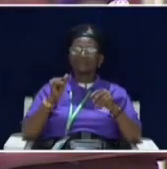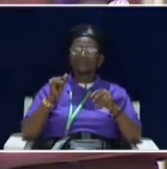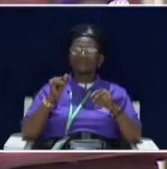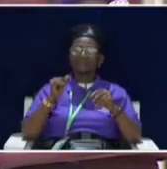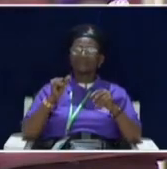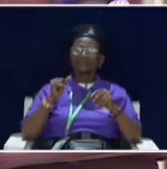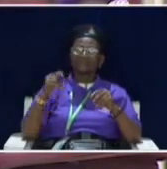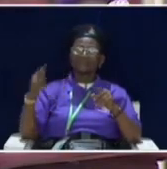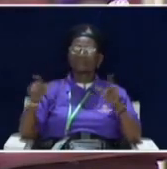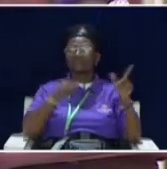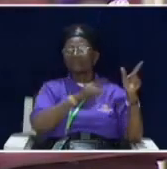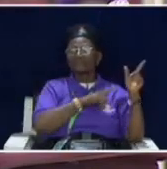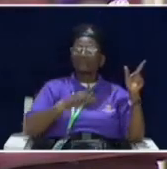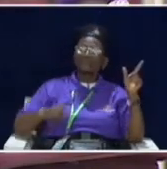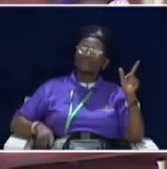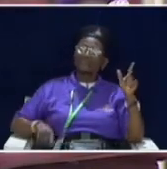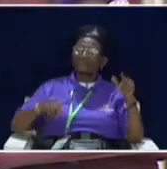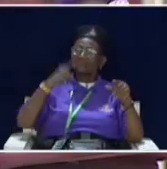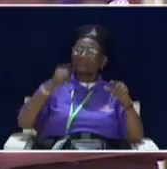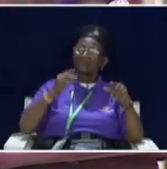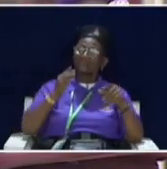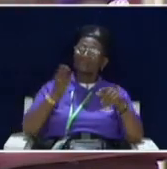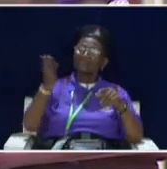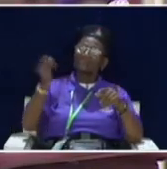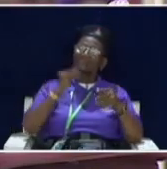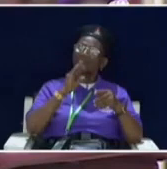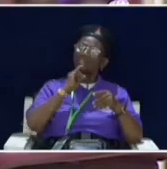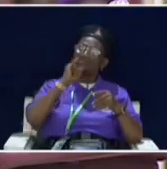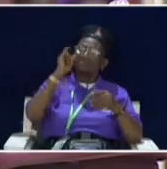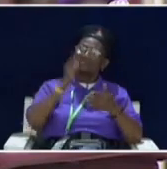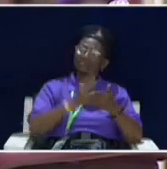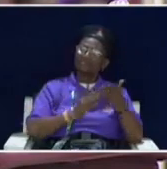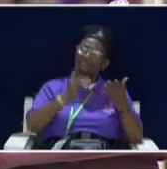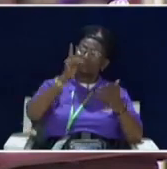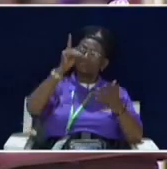The Lord says there's someone here right